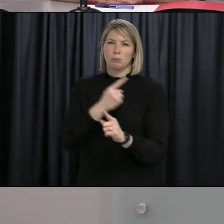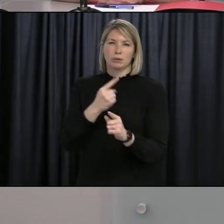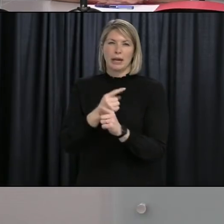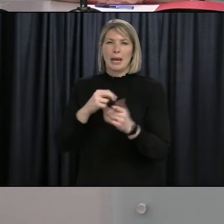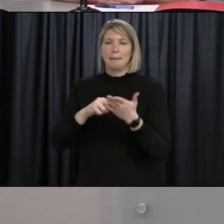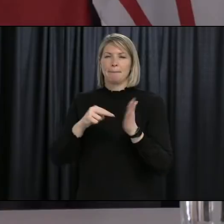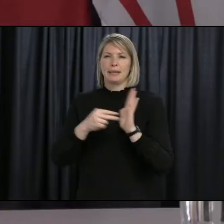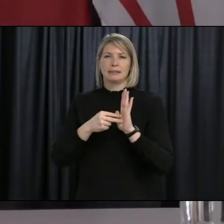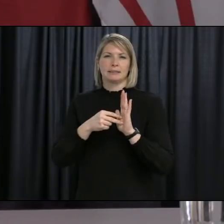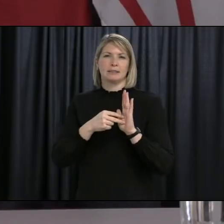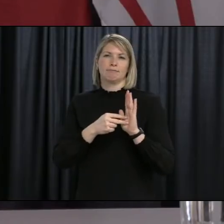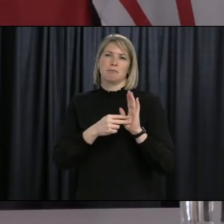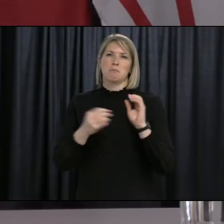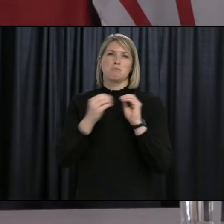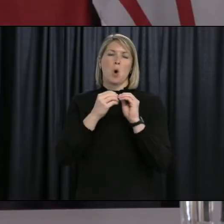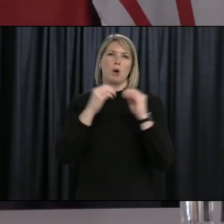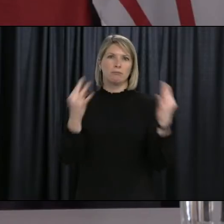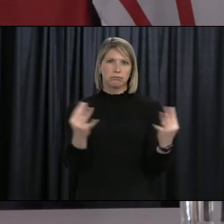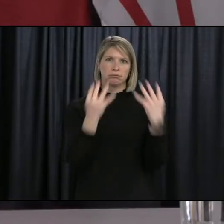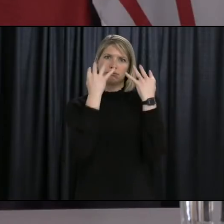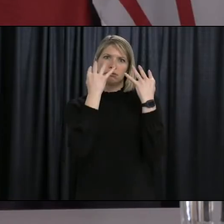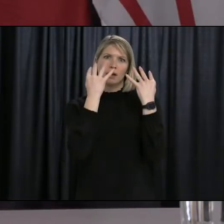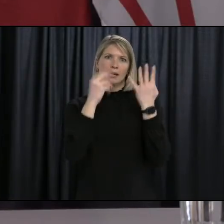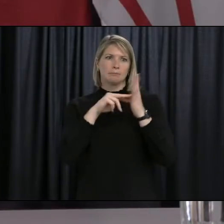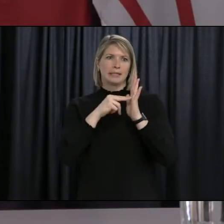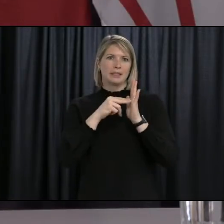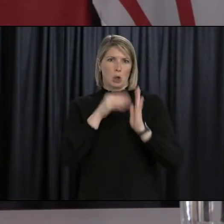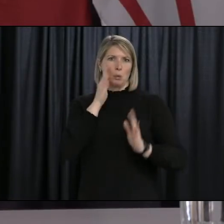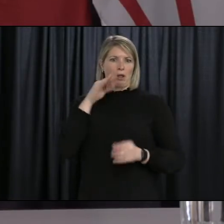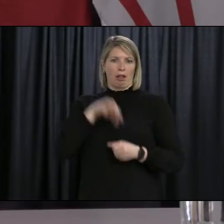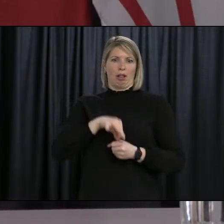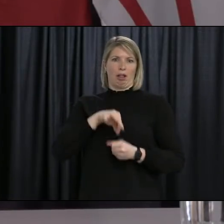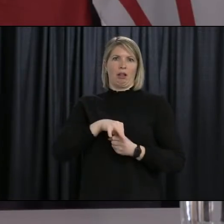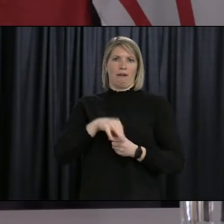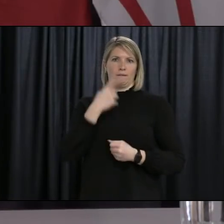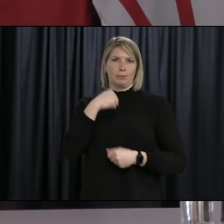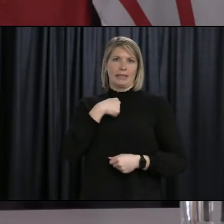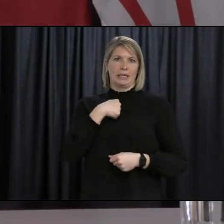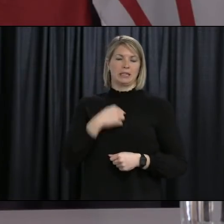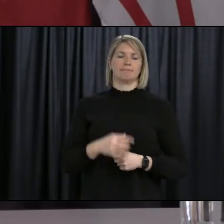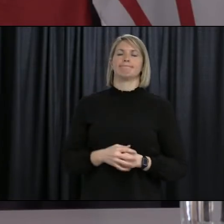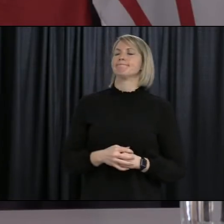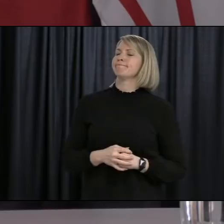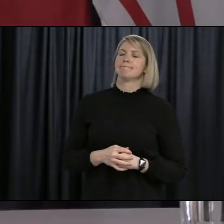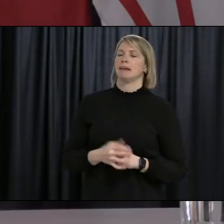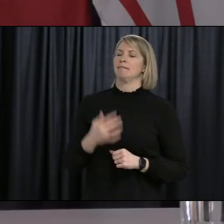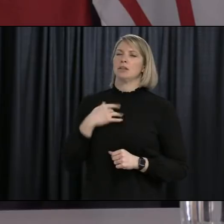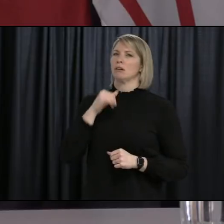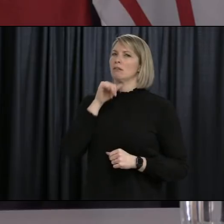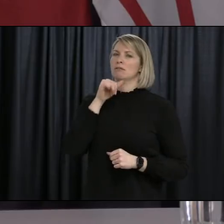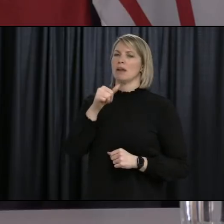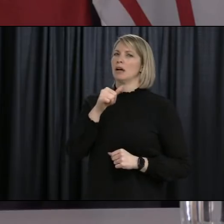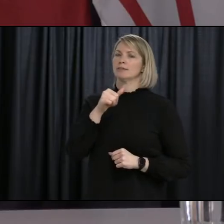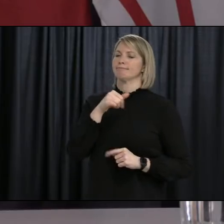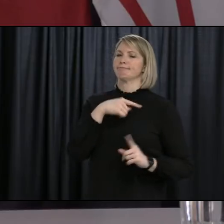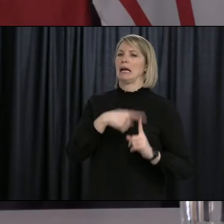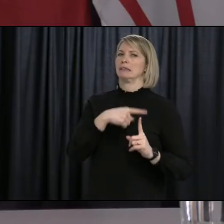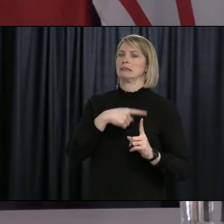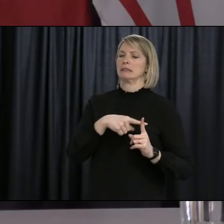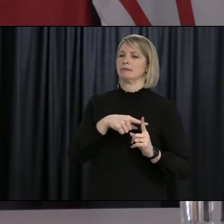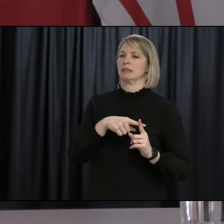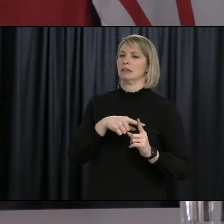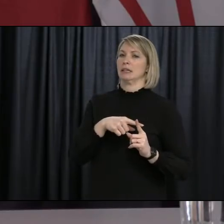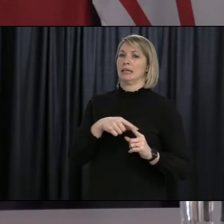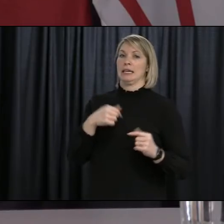I don't think that this gives anyone an advantage. Being in a caretaker government scenario, the Premier is still the Premier, the Minister is